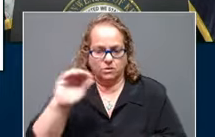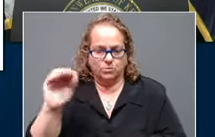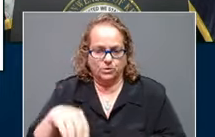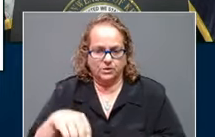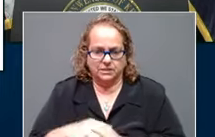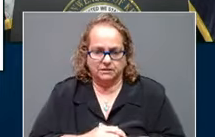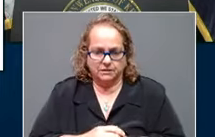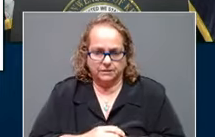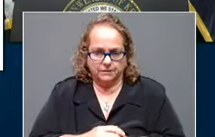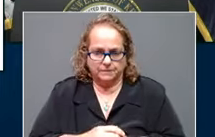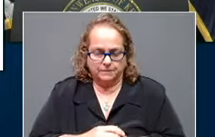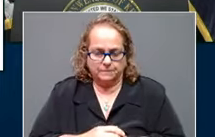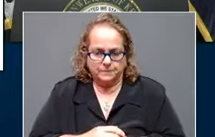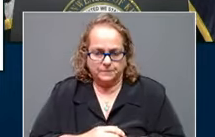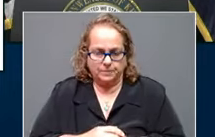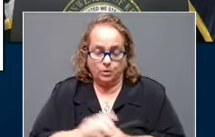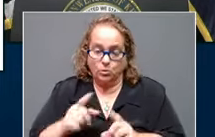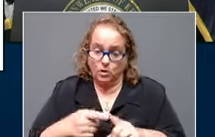increase.